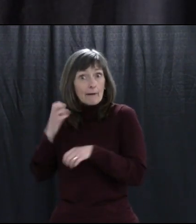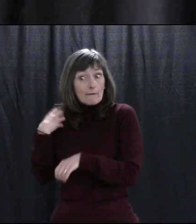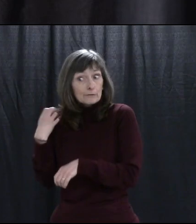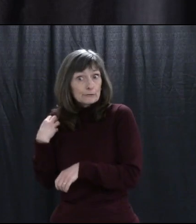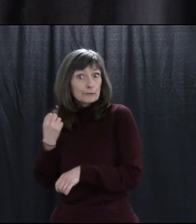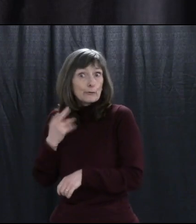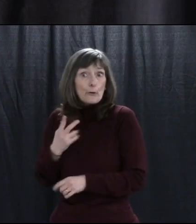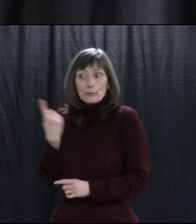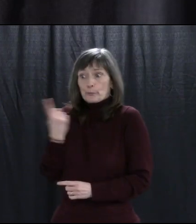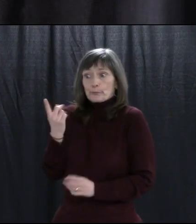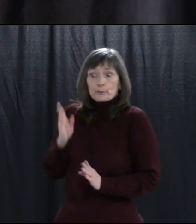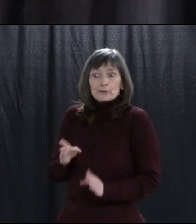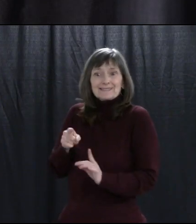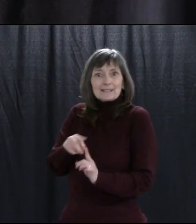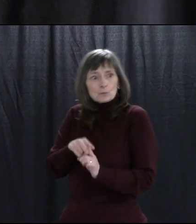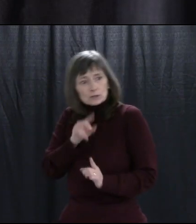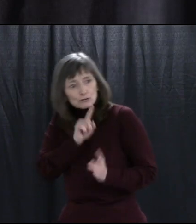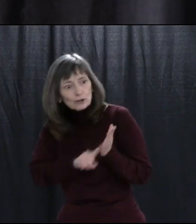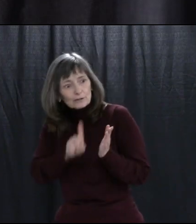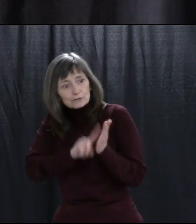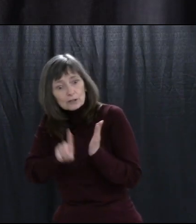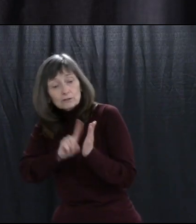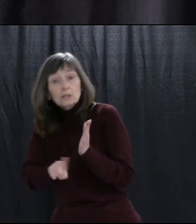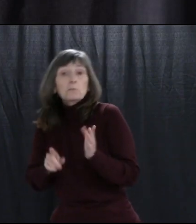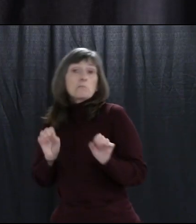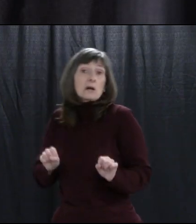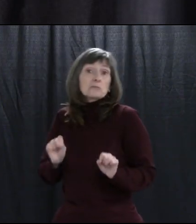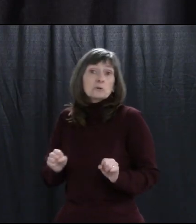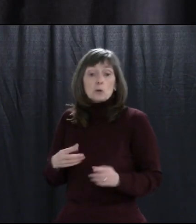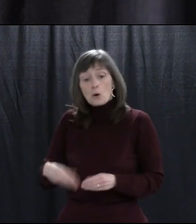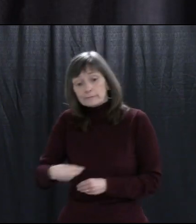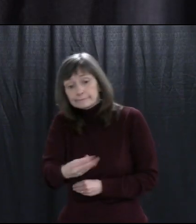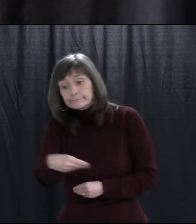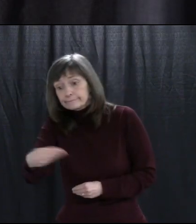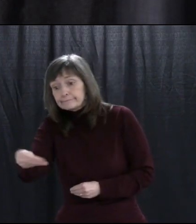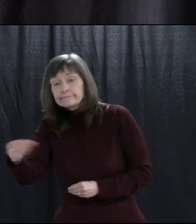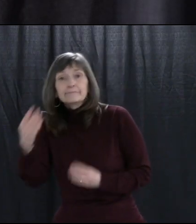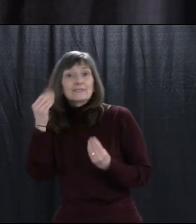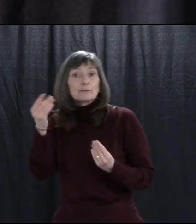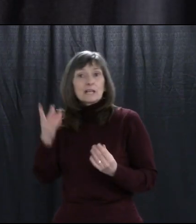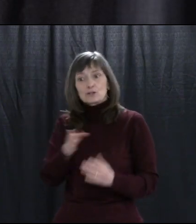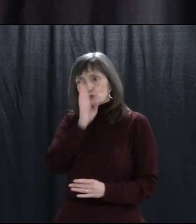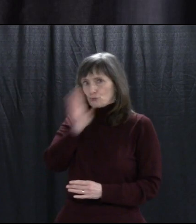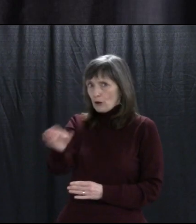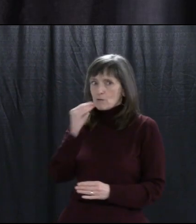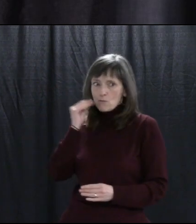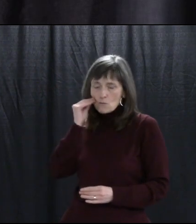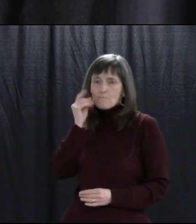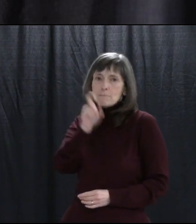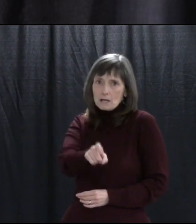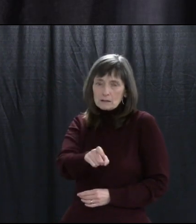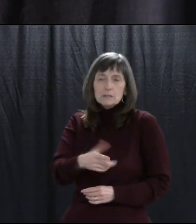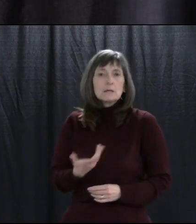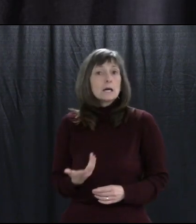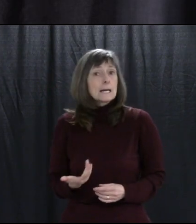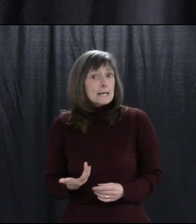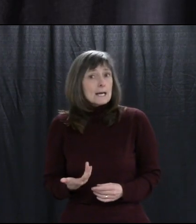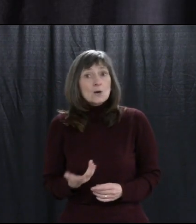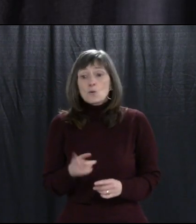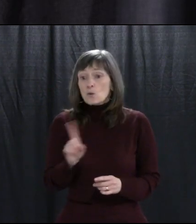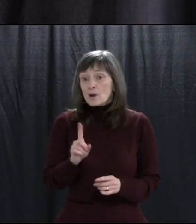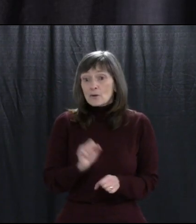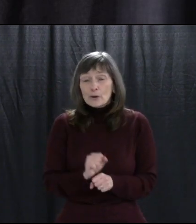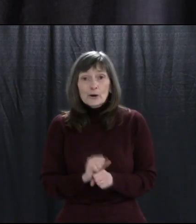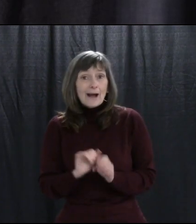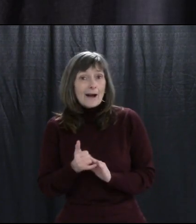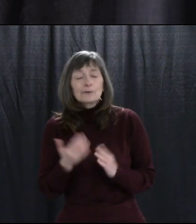And we'll also aim to provide advice to returning travellers, ideally before they get off the plane and the boat, and in the electronic